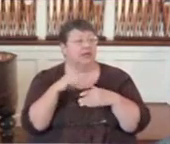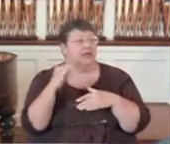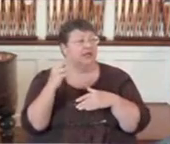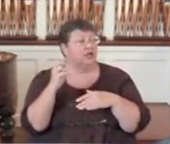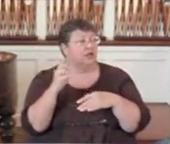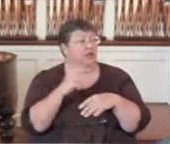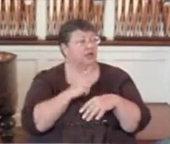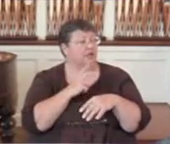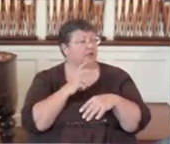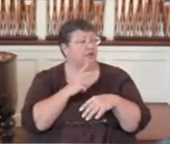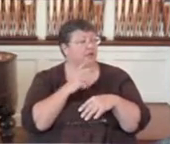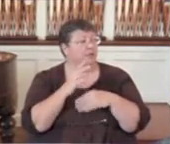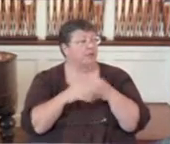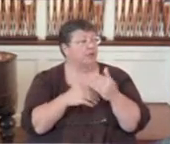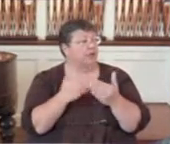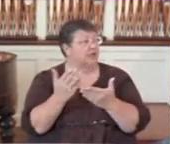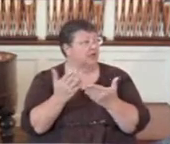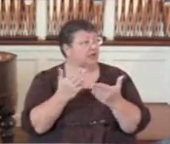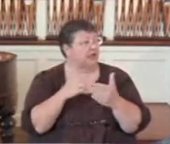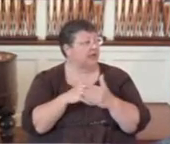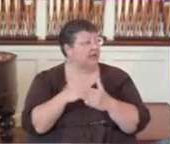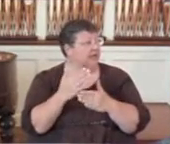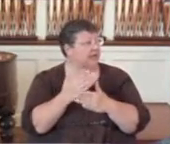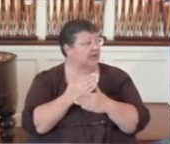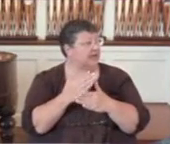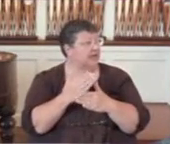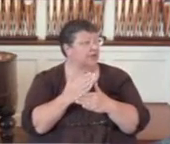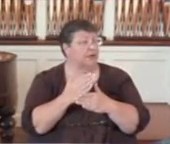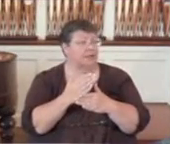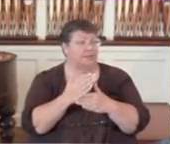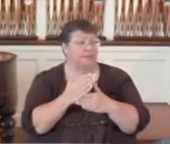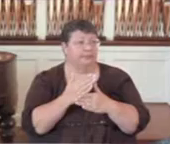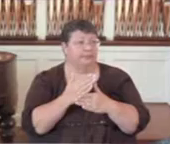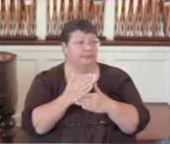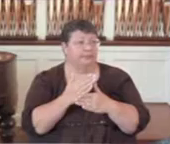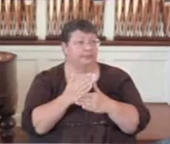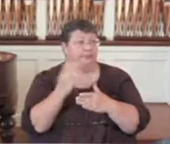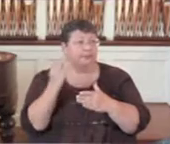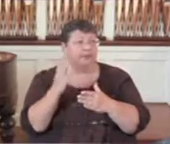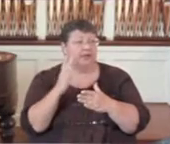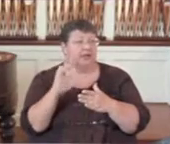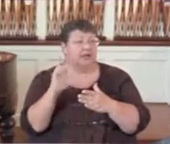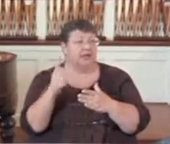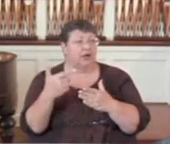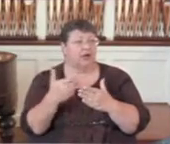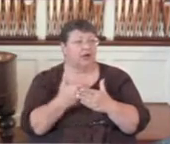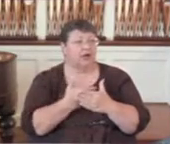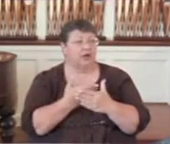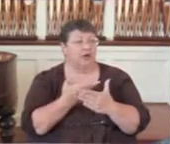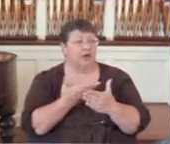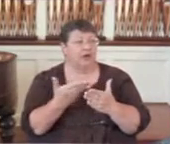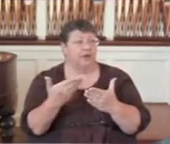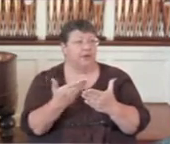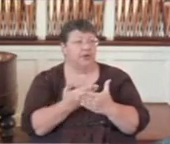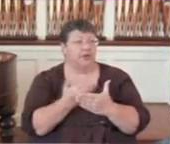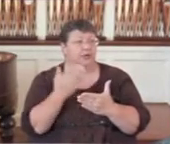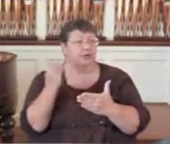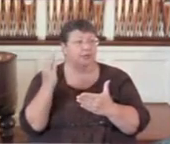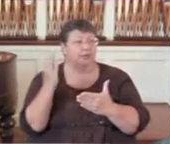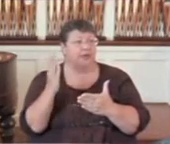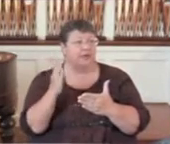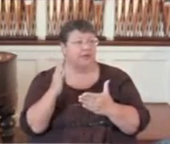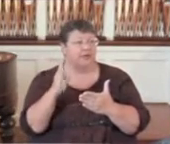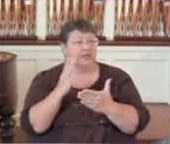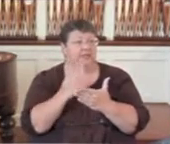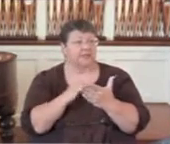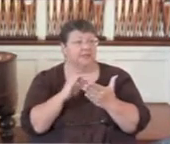formal process of bringing in an interim pastor, and then later we'll hire a new pastor. And some of